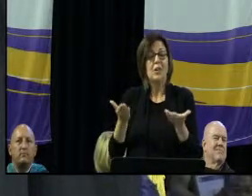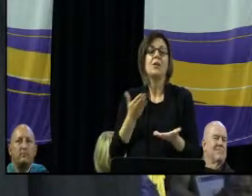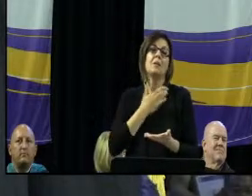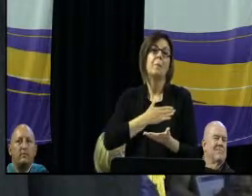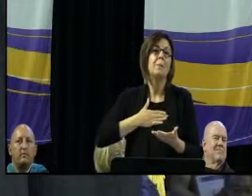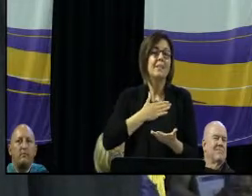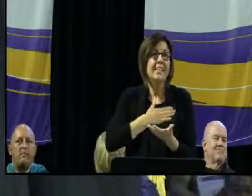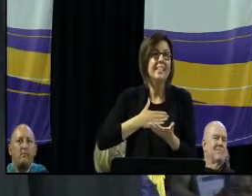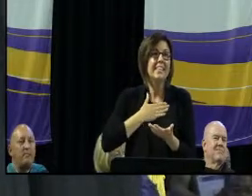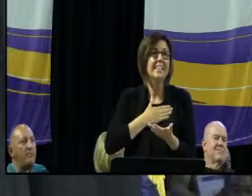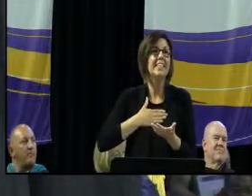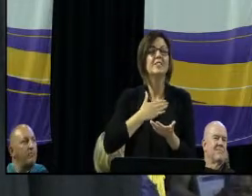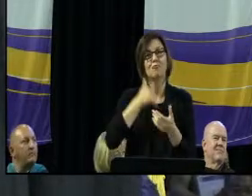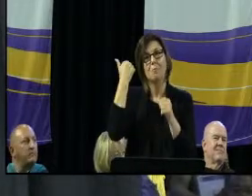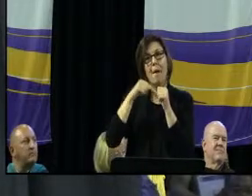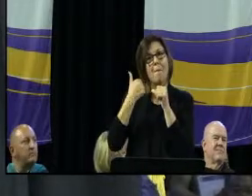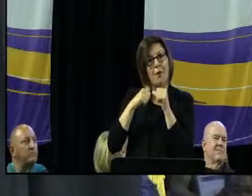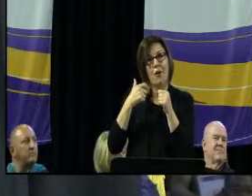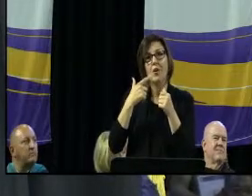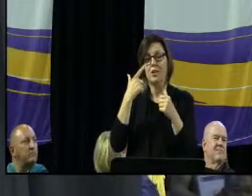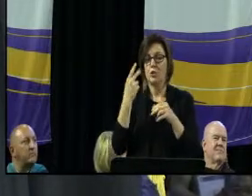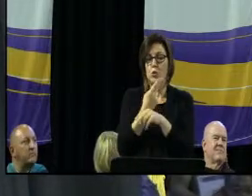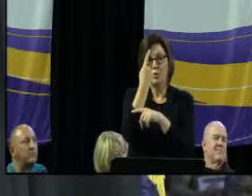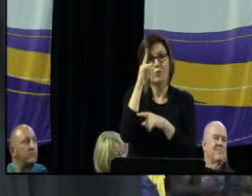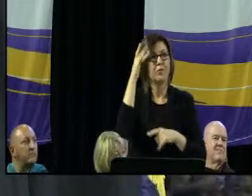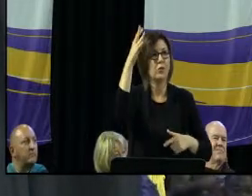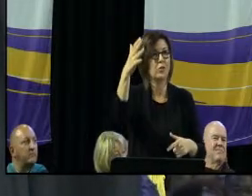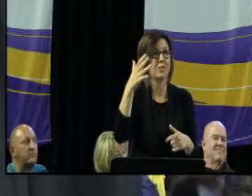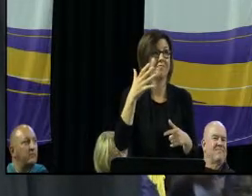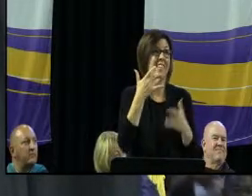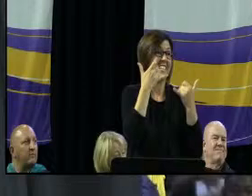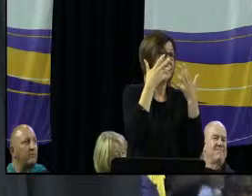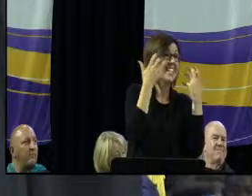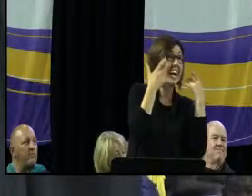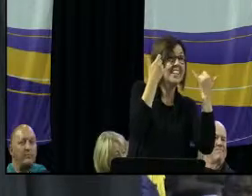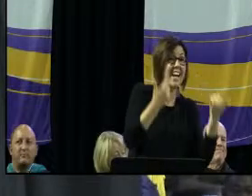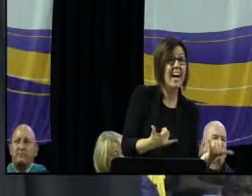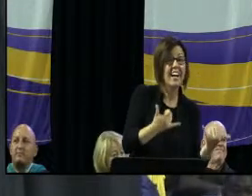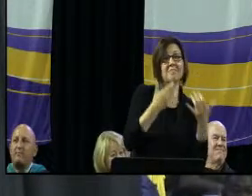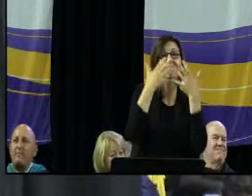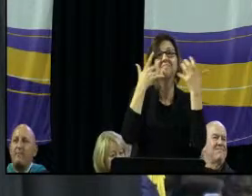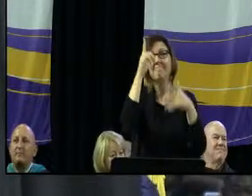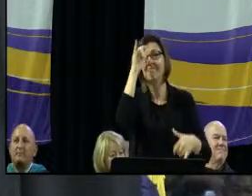I always tell you, once a tiger, always a tiger.